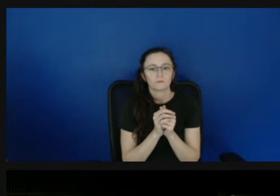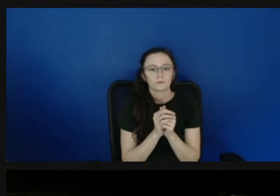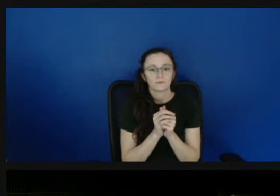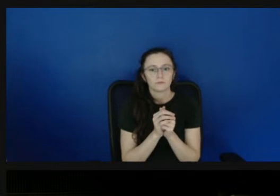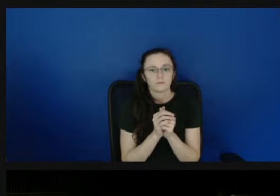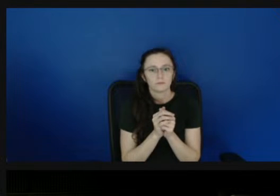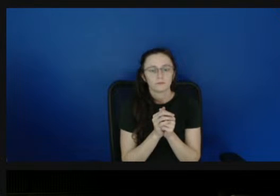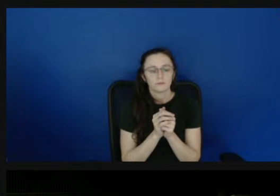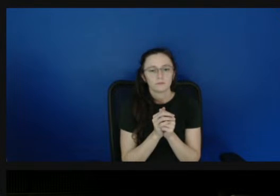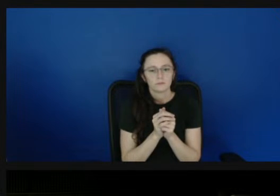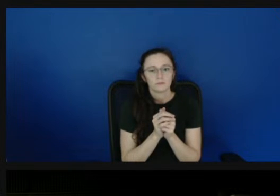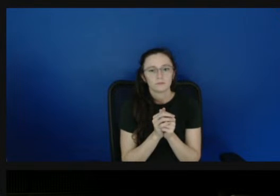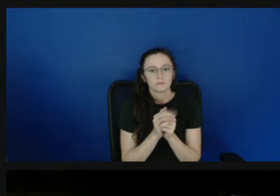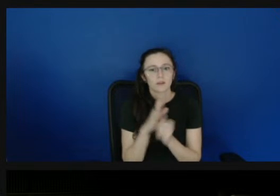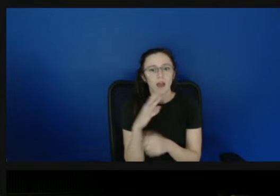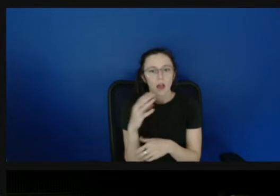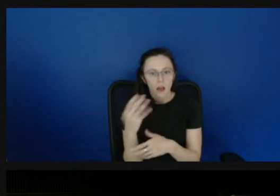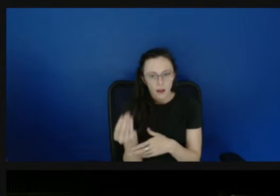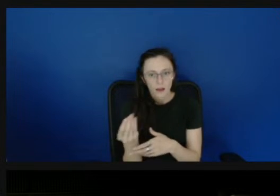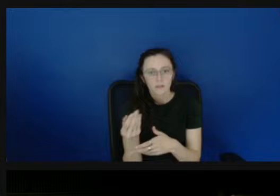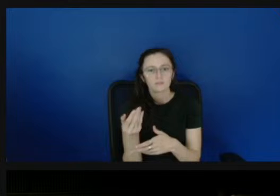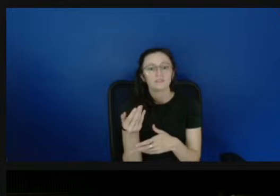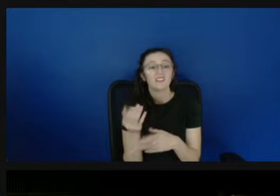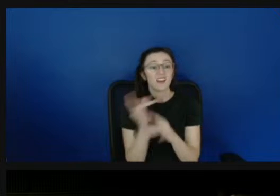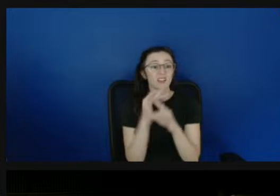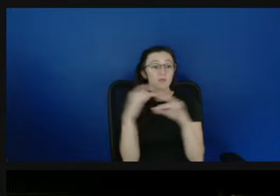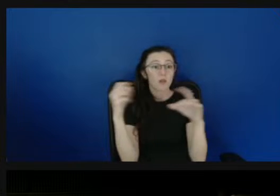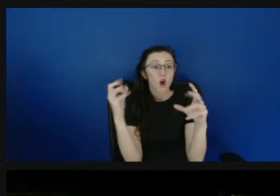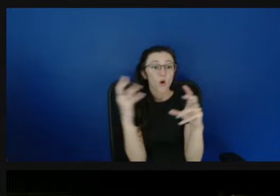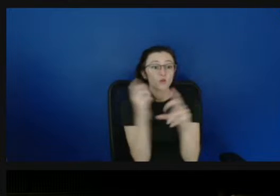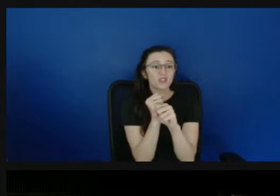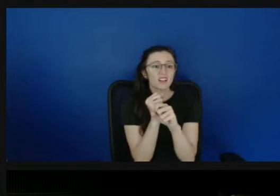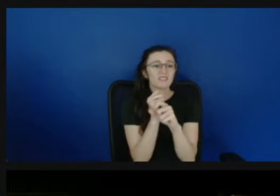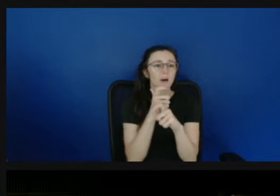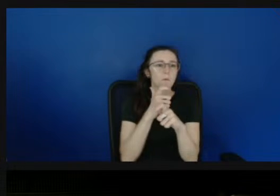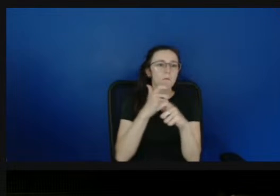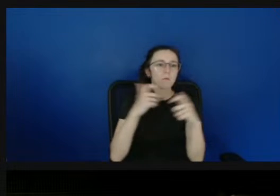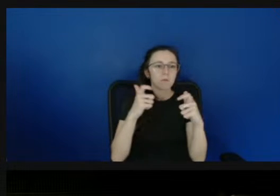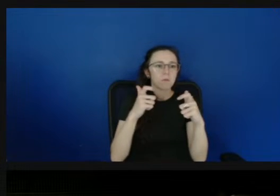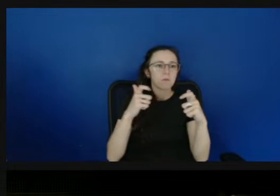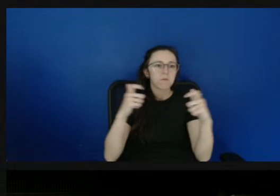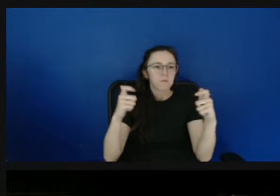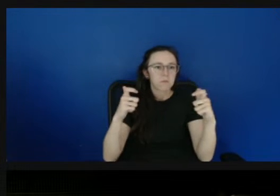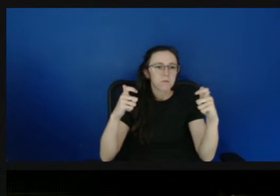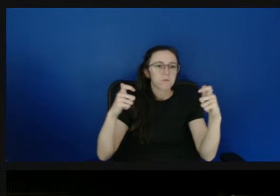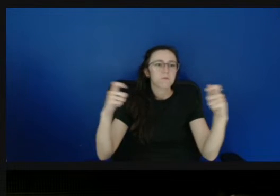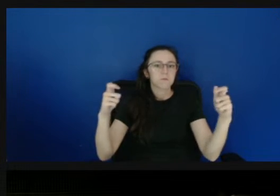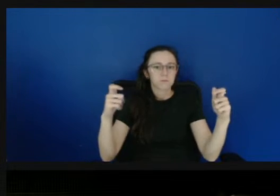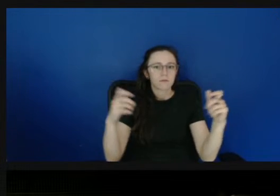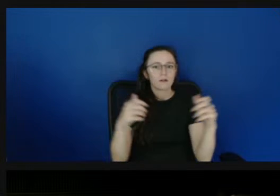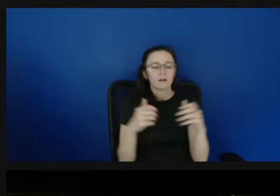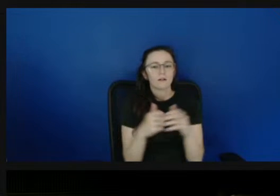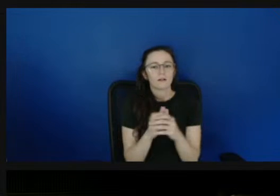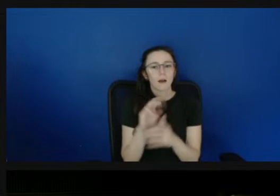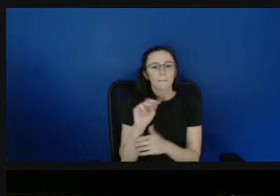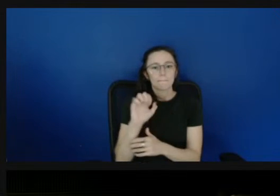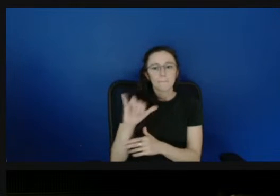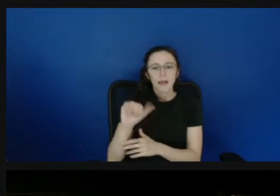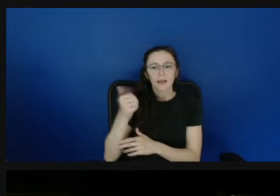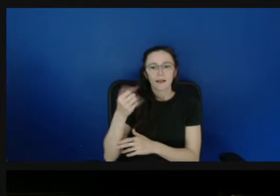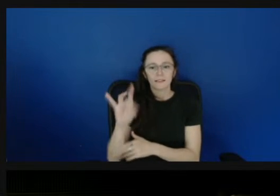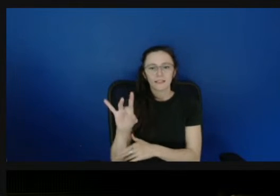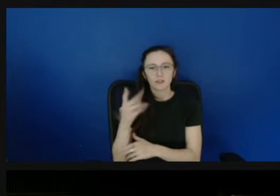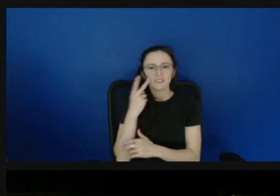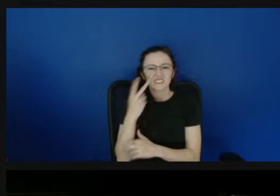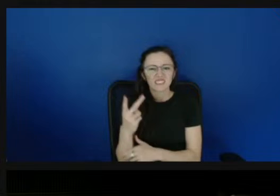And the explosions are intensifying. May 13th, we're starting to get more of that ash component here. You see how dark that looks, right? This is